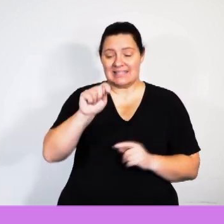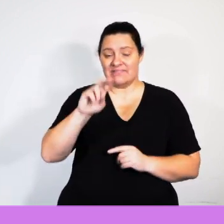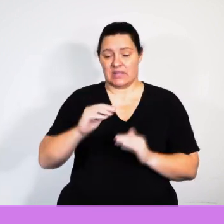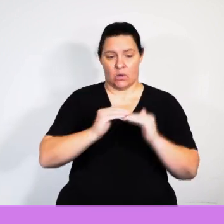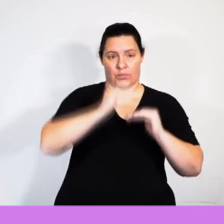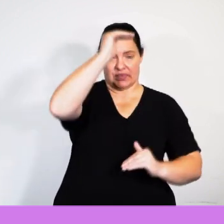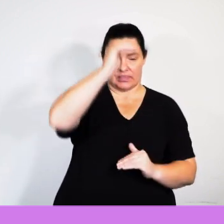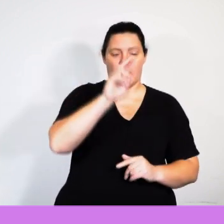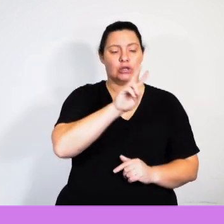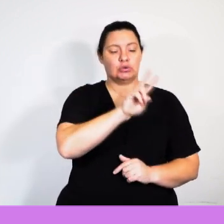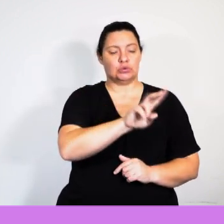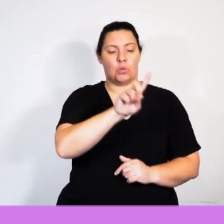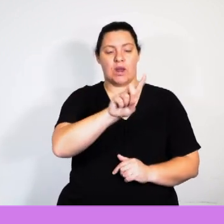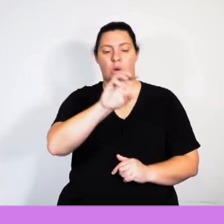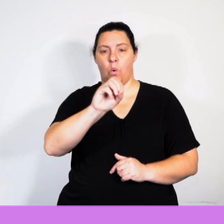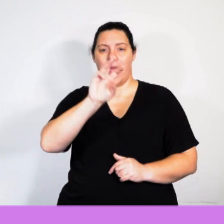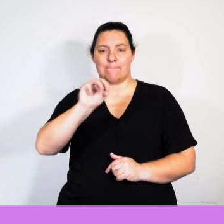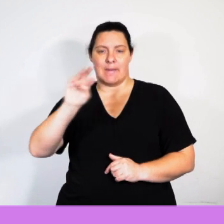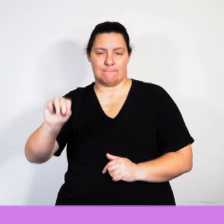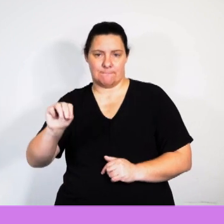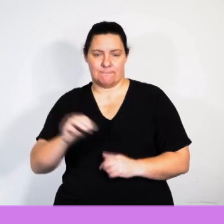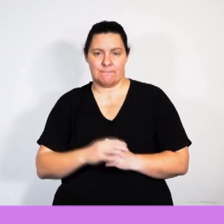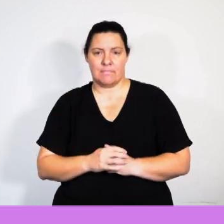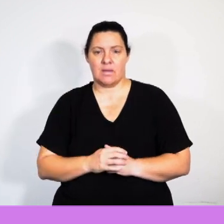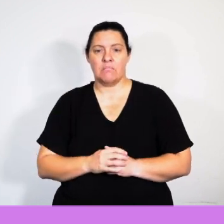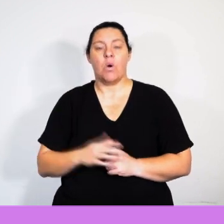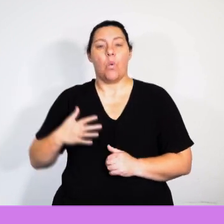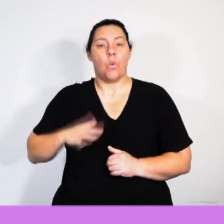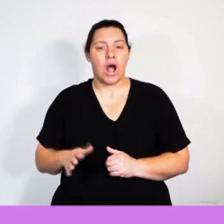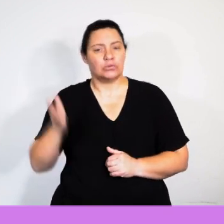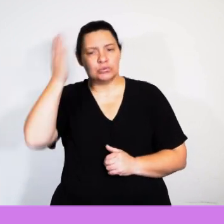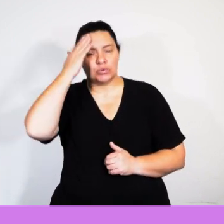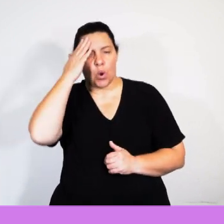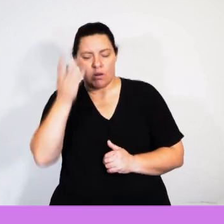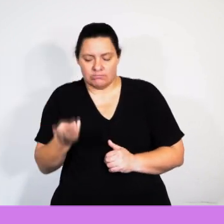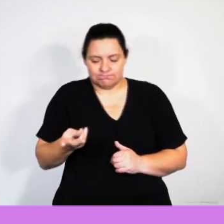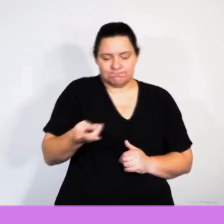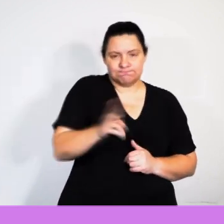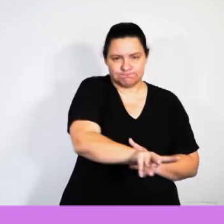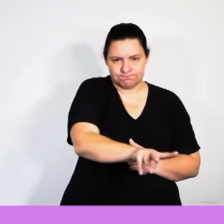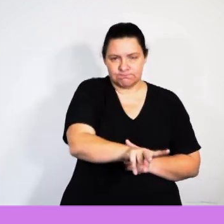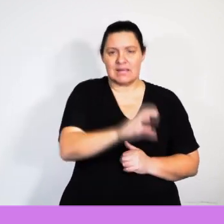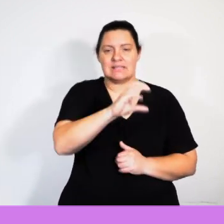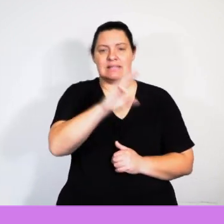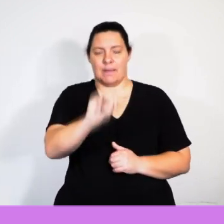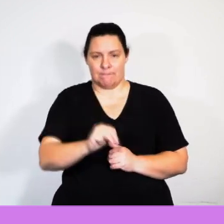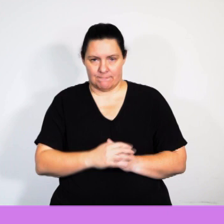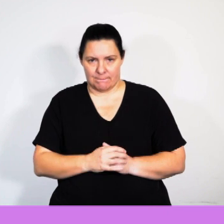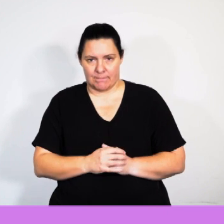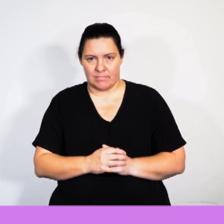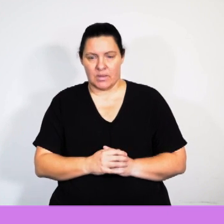a television set is 210 millimeters, and we are required to convert the millimeter